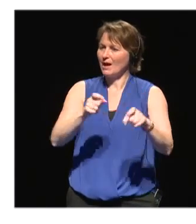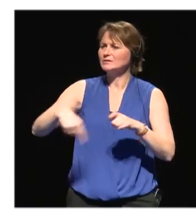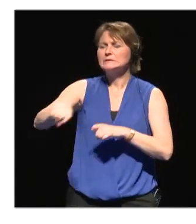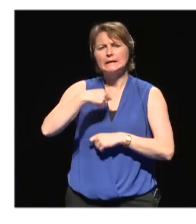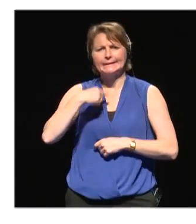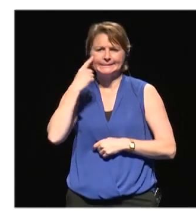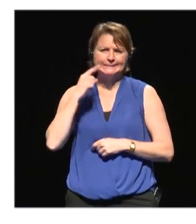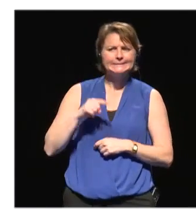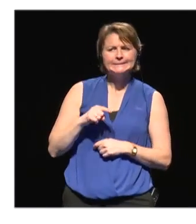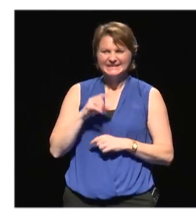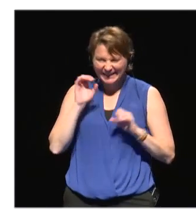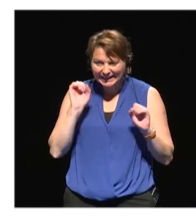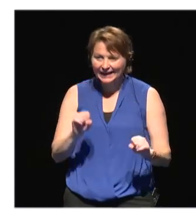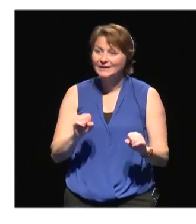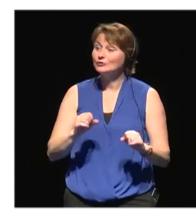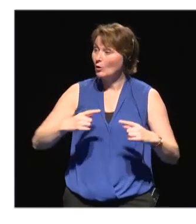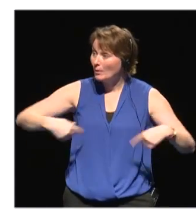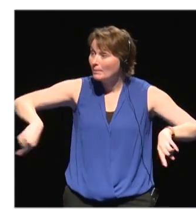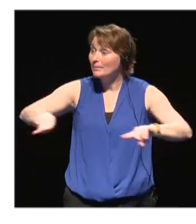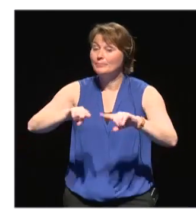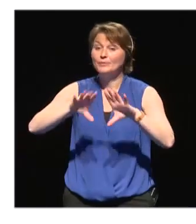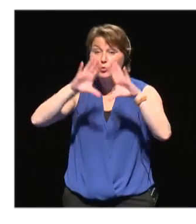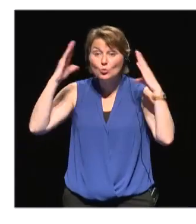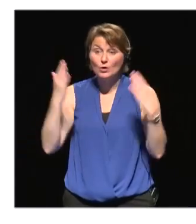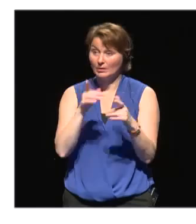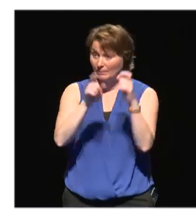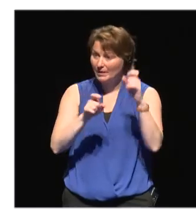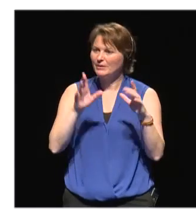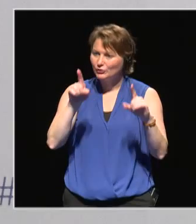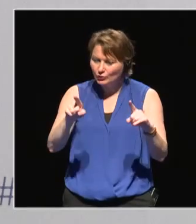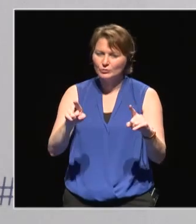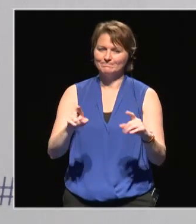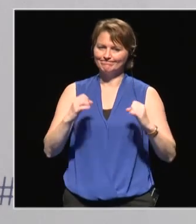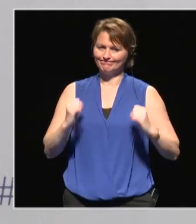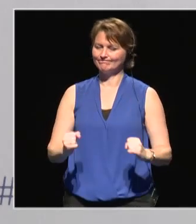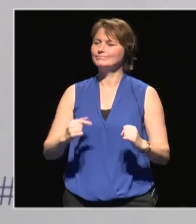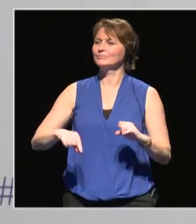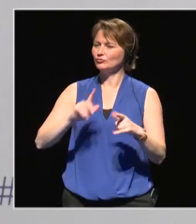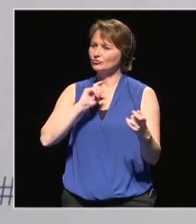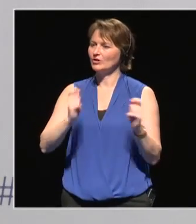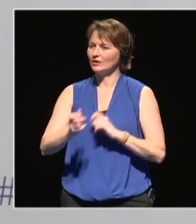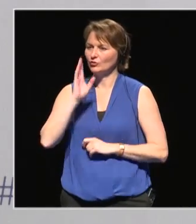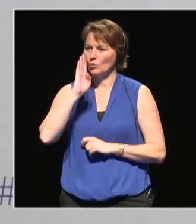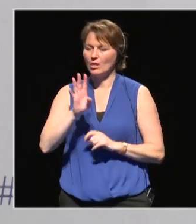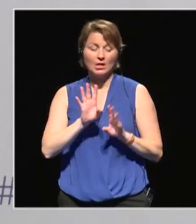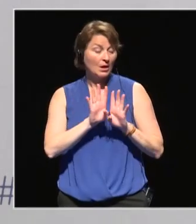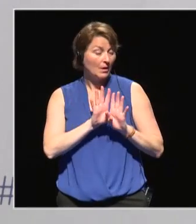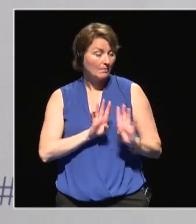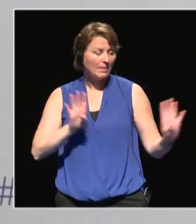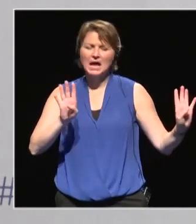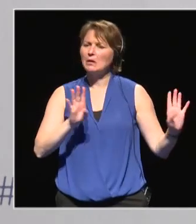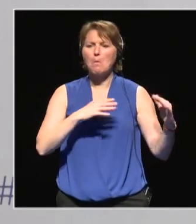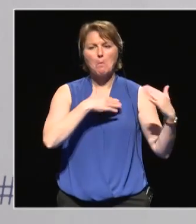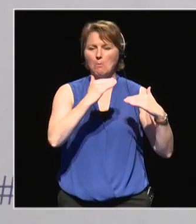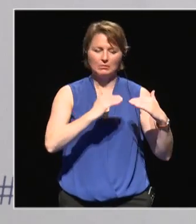really to gather the political commitment we need to deliver change. So I'm going to work along the panel without regard to